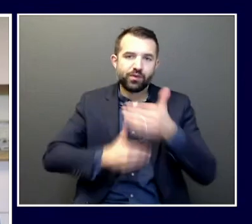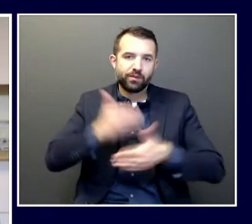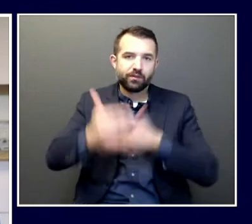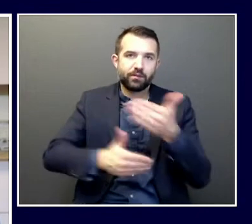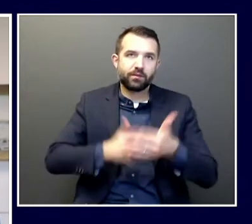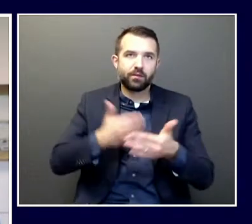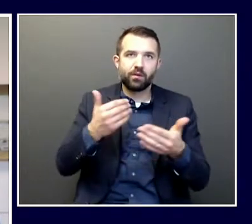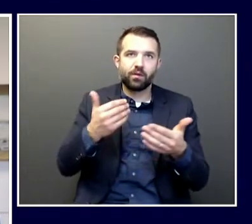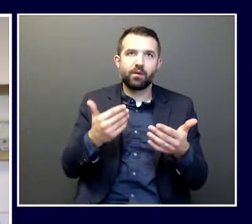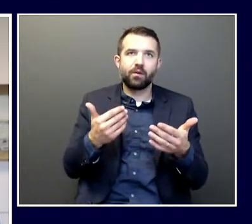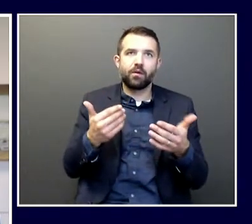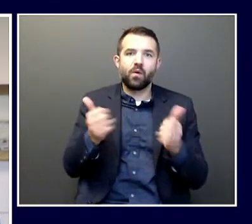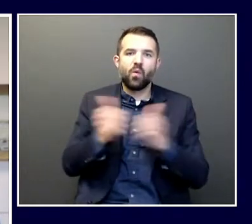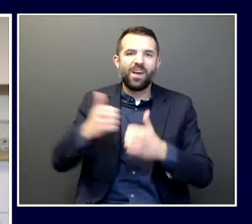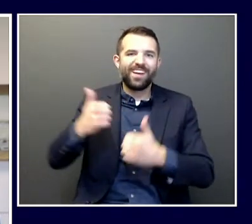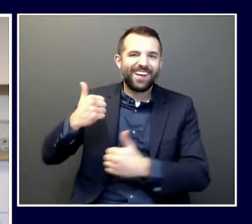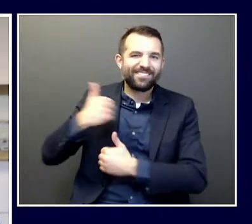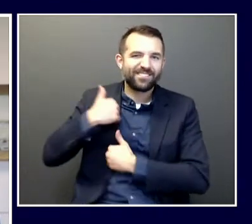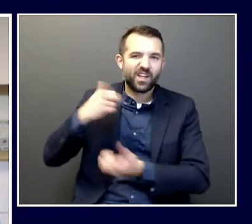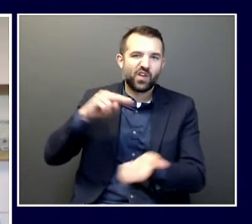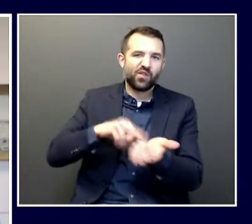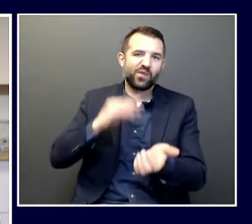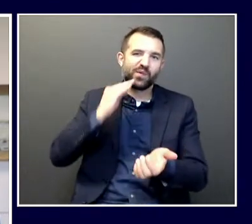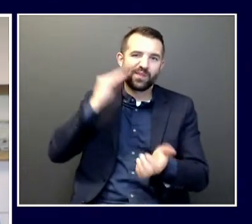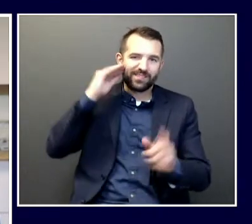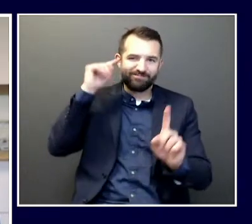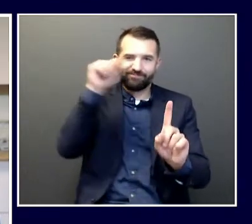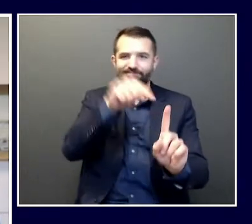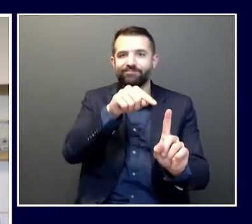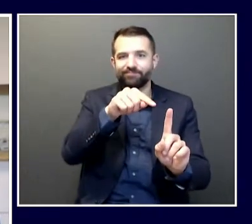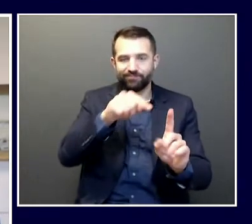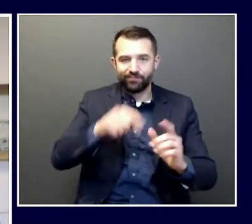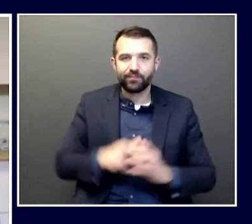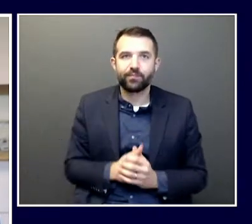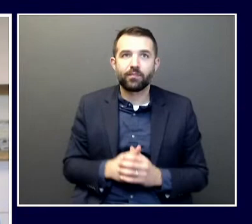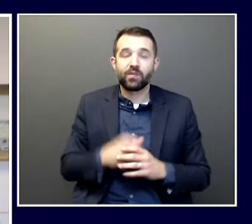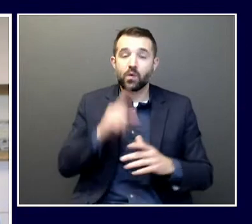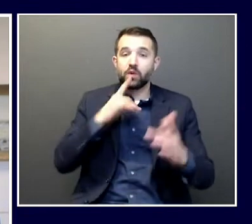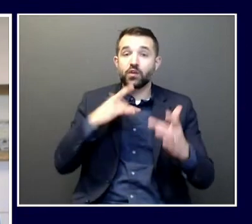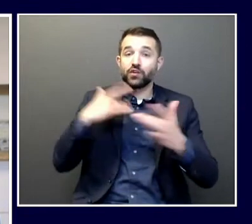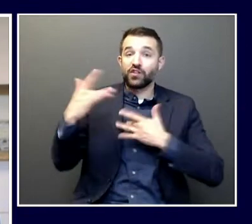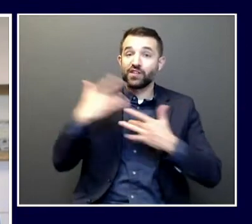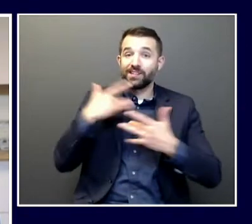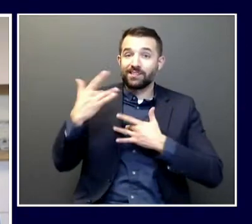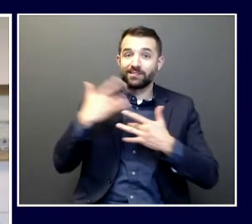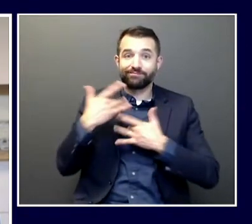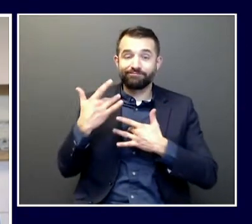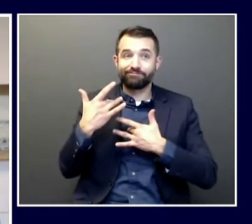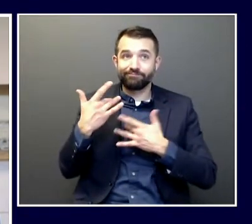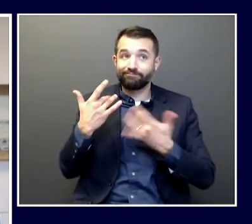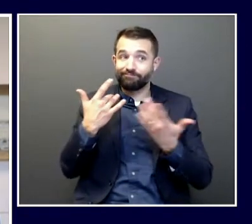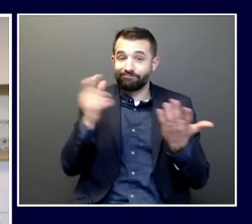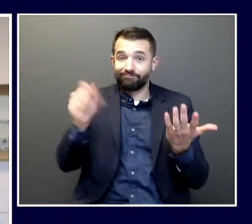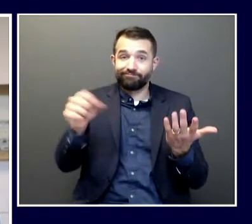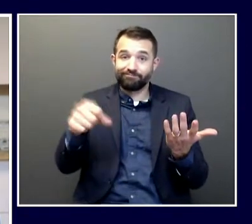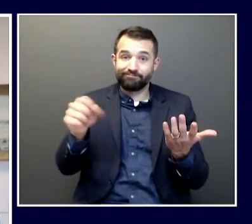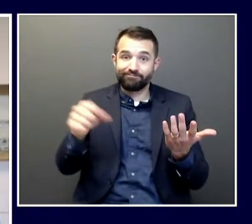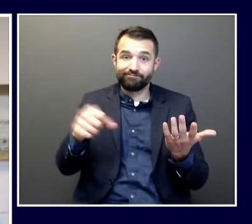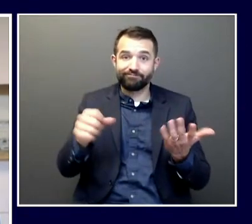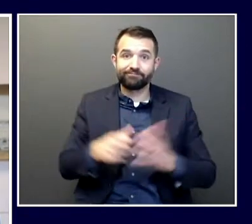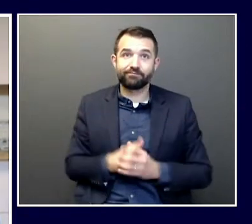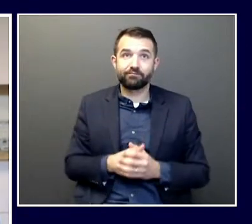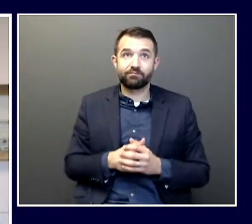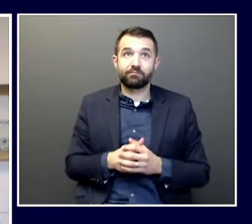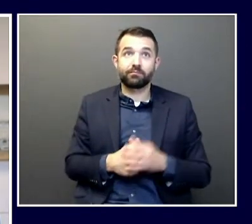that seems to be driving some of that. So that's a concern area. But the bulk of it is just this rotating